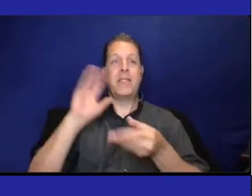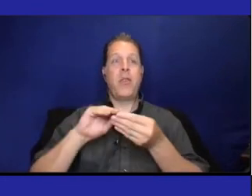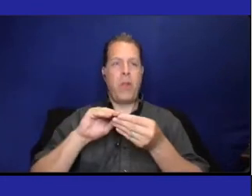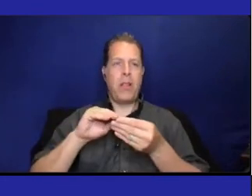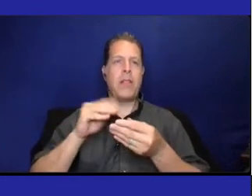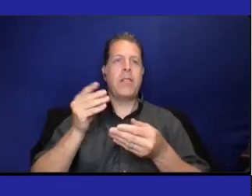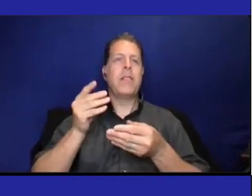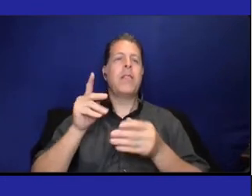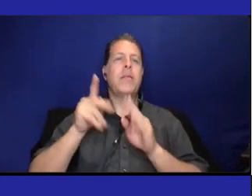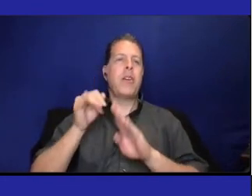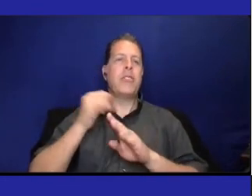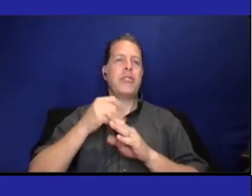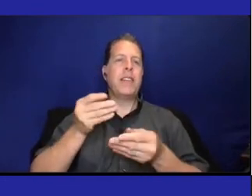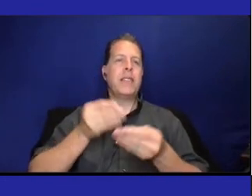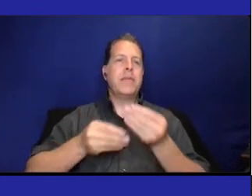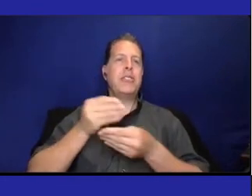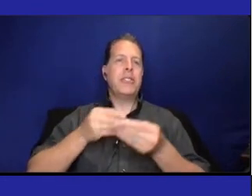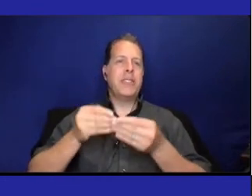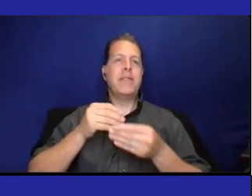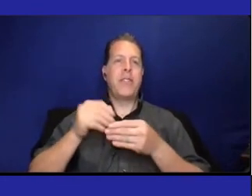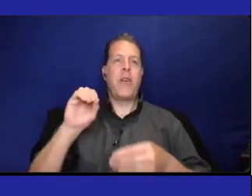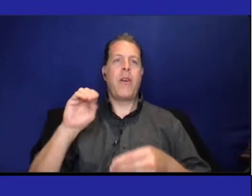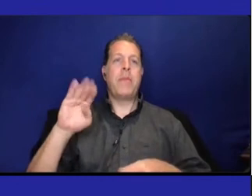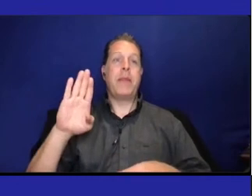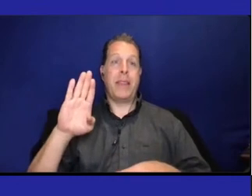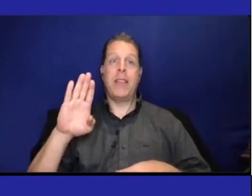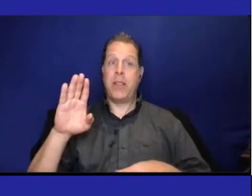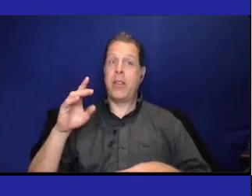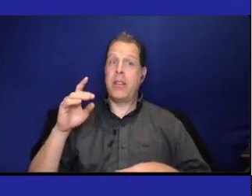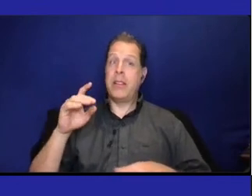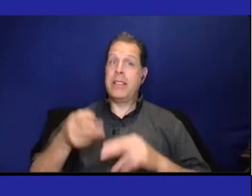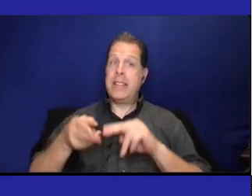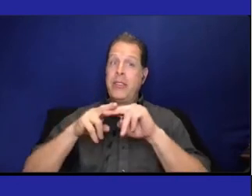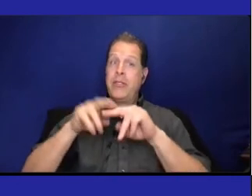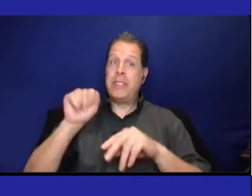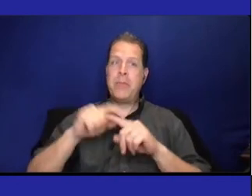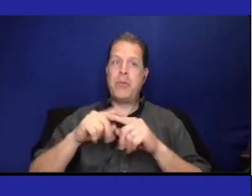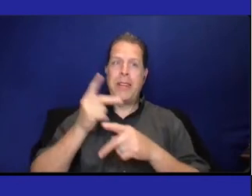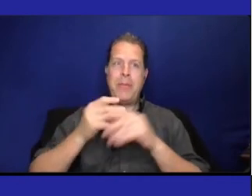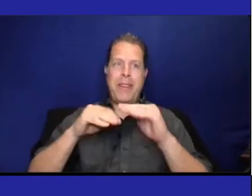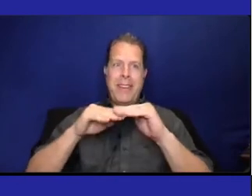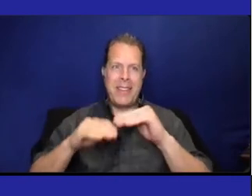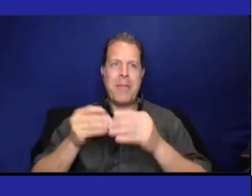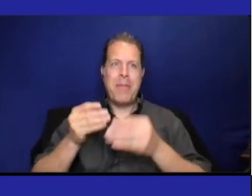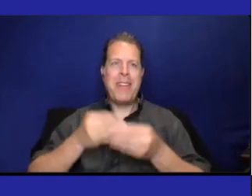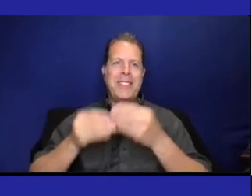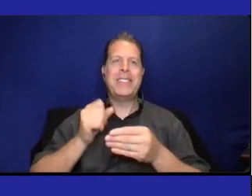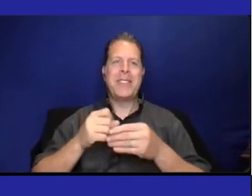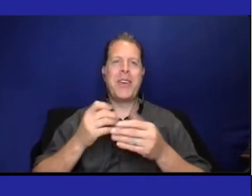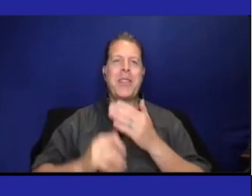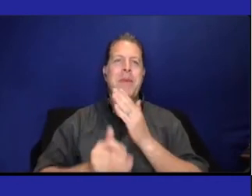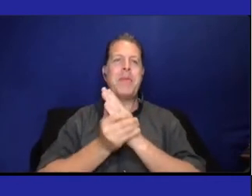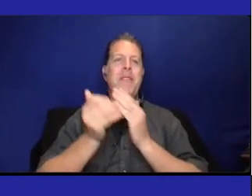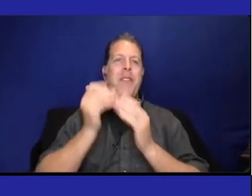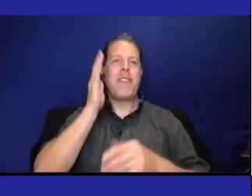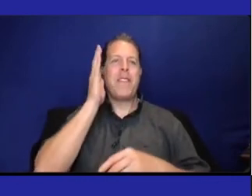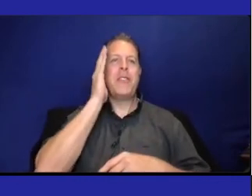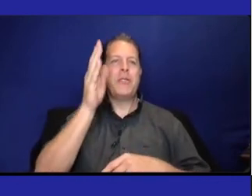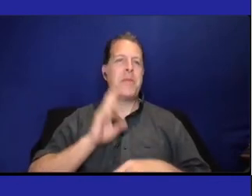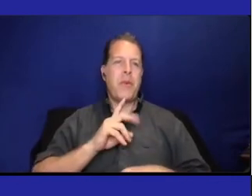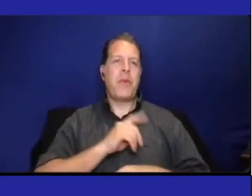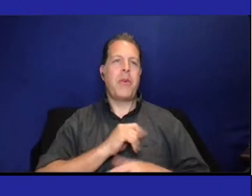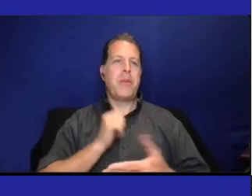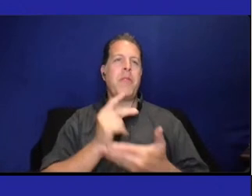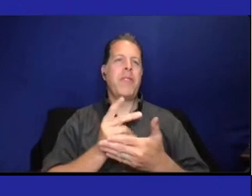by OMB. So even though this is an increase, we're still remain within the budget. Potential amendments for future board approvals, there are still some other